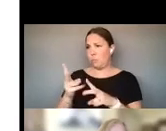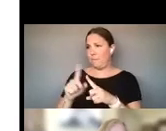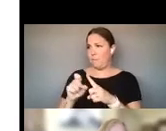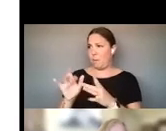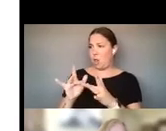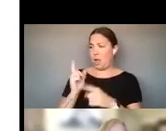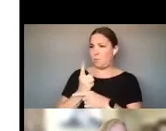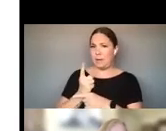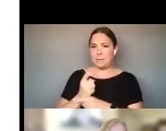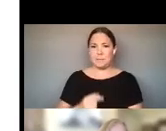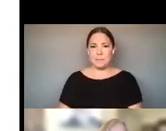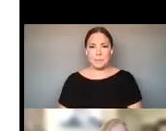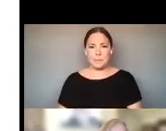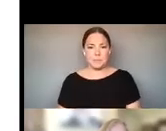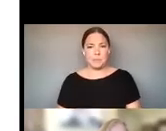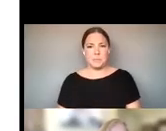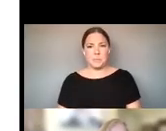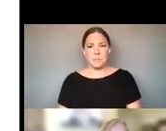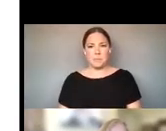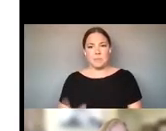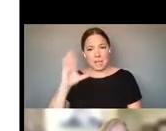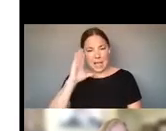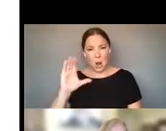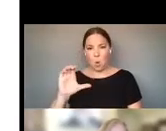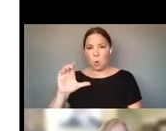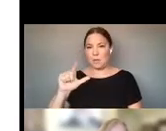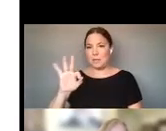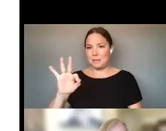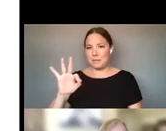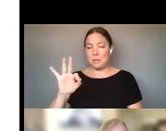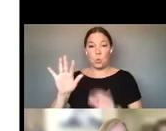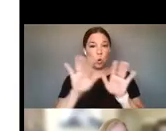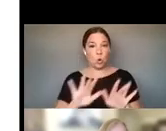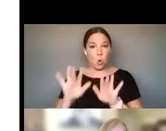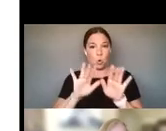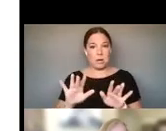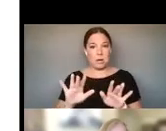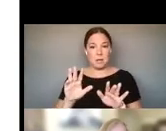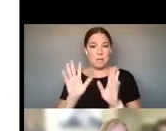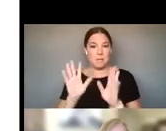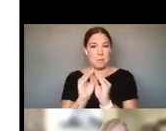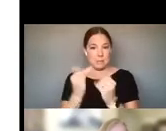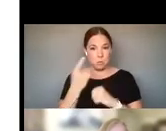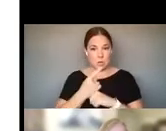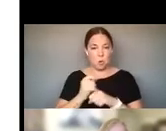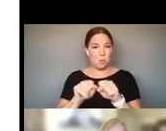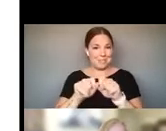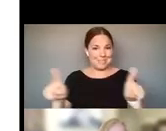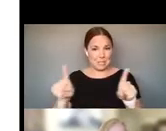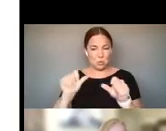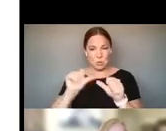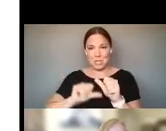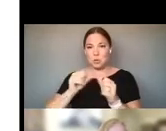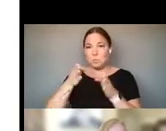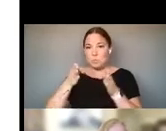Hi, Cliff. So the recording of the webinar will definitely be sent to all registrants of this webinar. And since